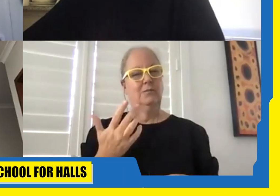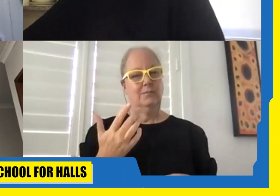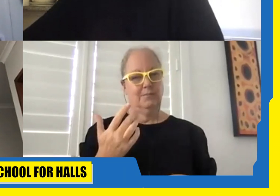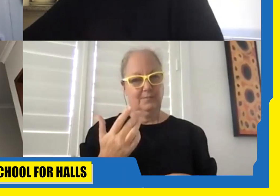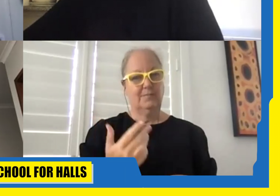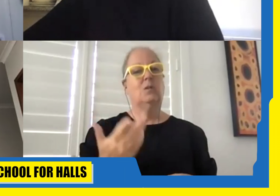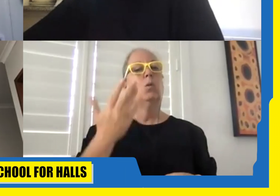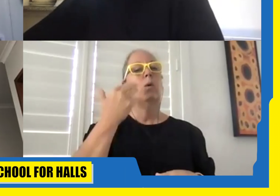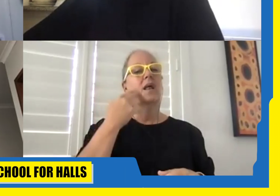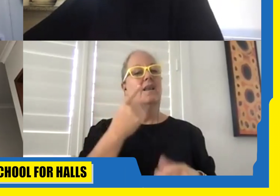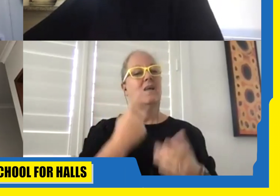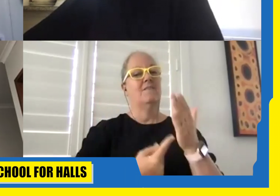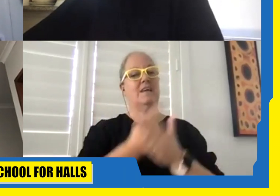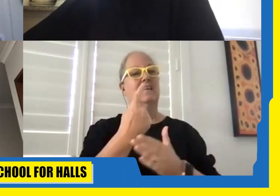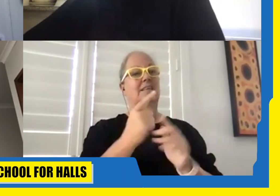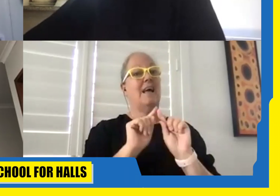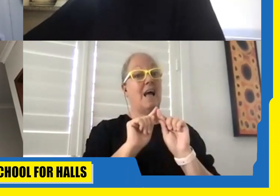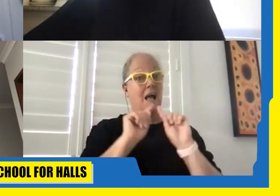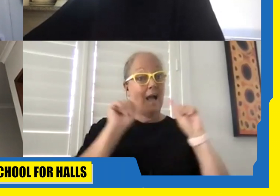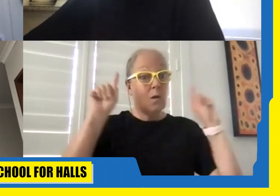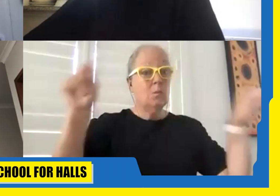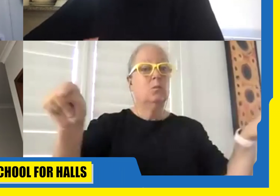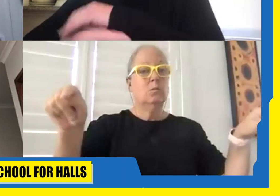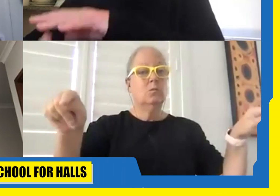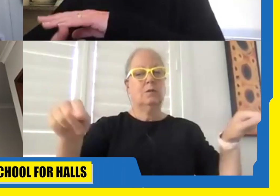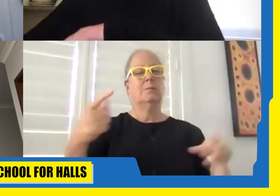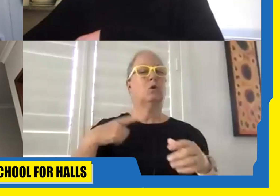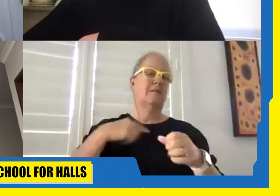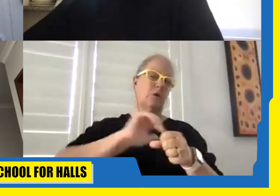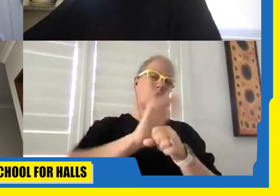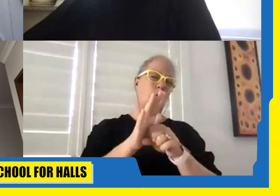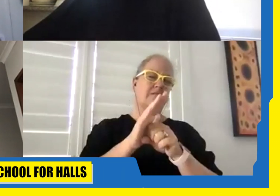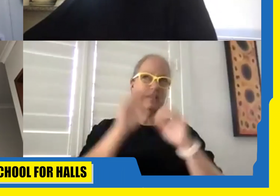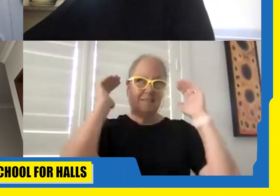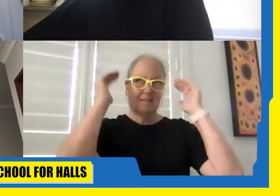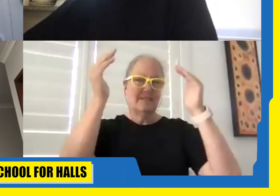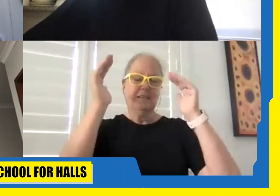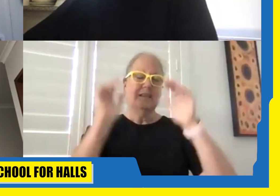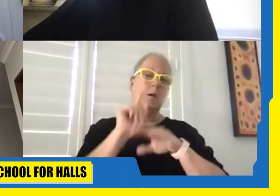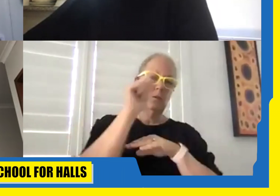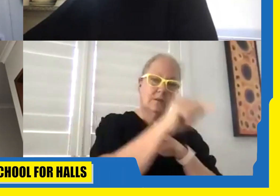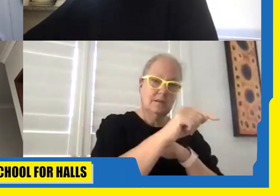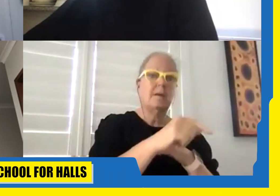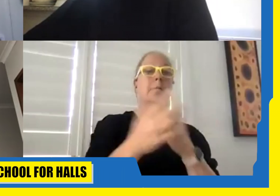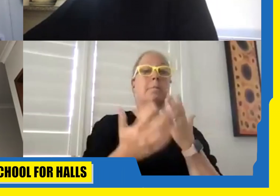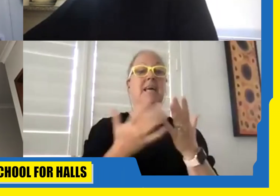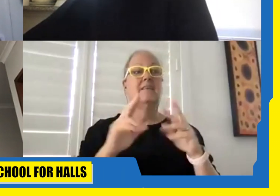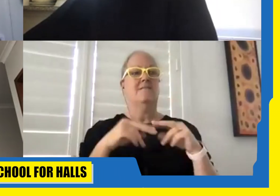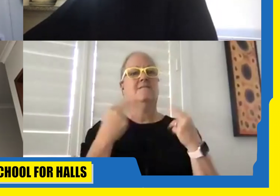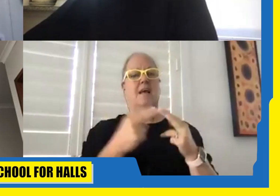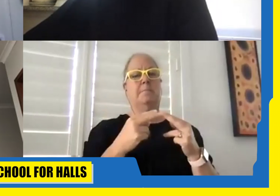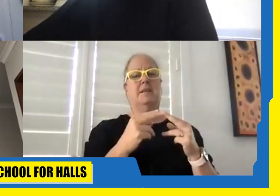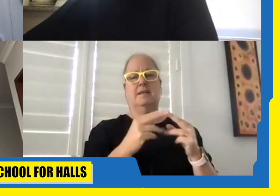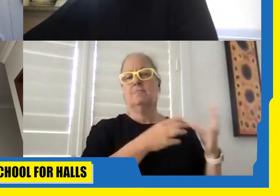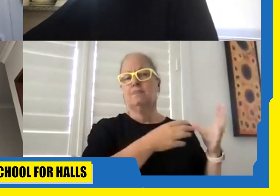events outside as a response to COVID, that, it helped attract families. Maybe, with